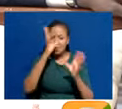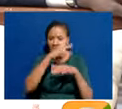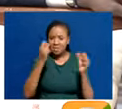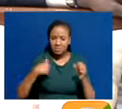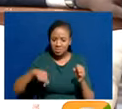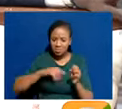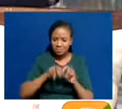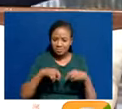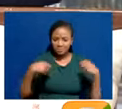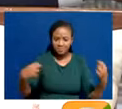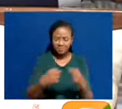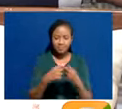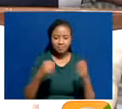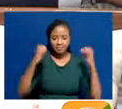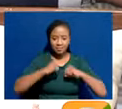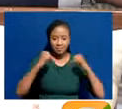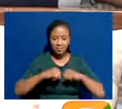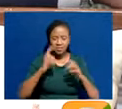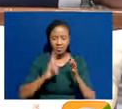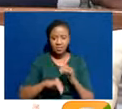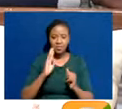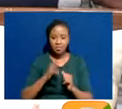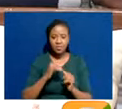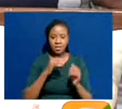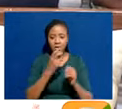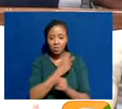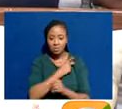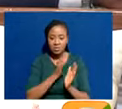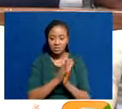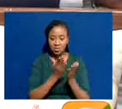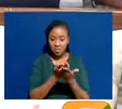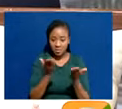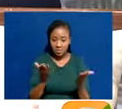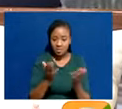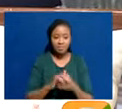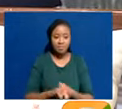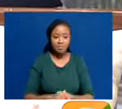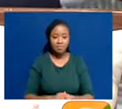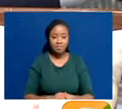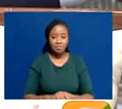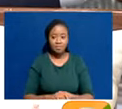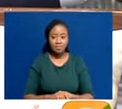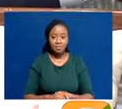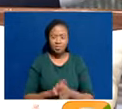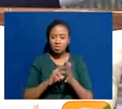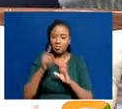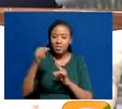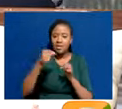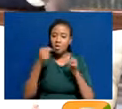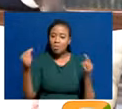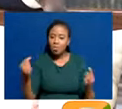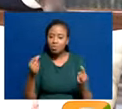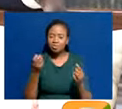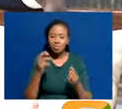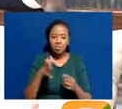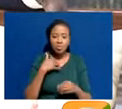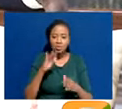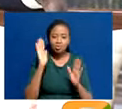we're actually going to construct for them the market. Now, is this person opposing it or they want it not